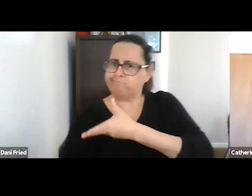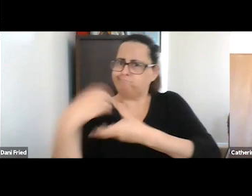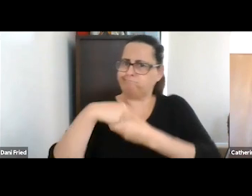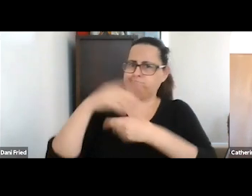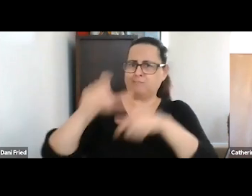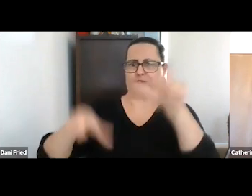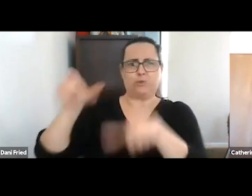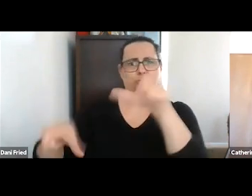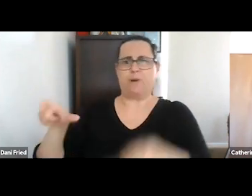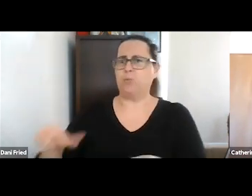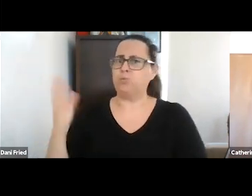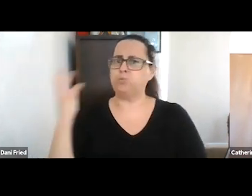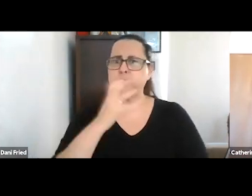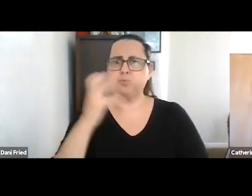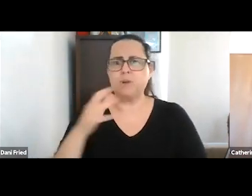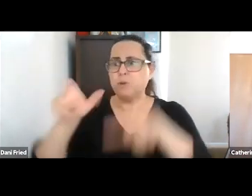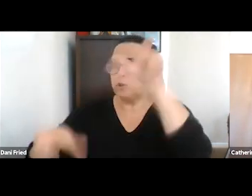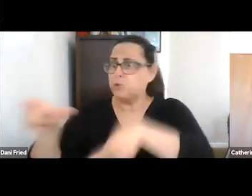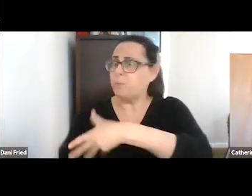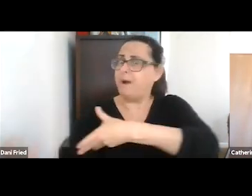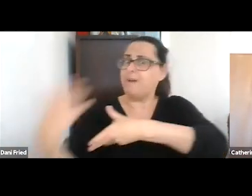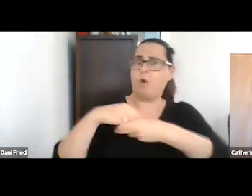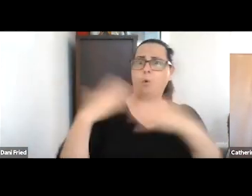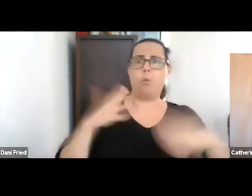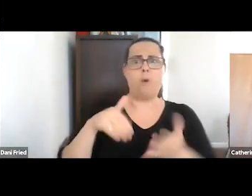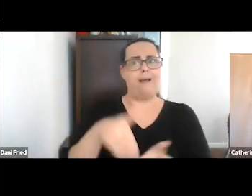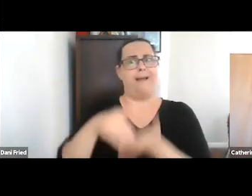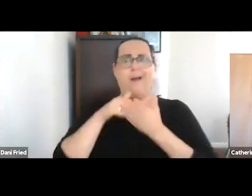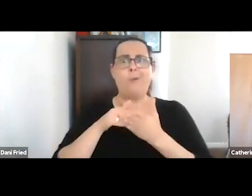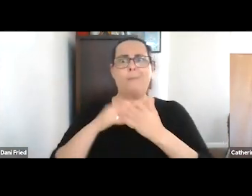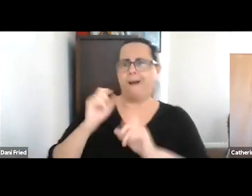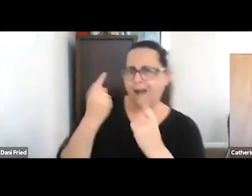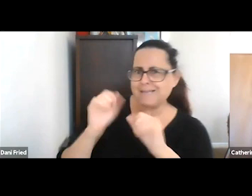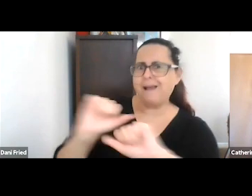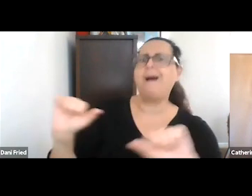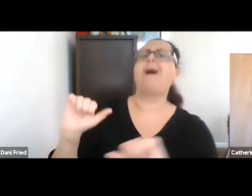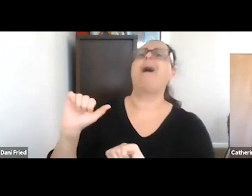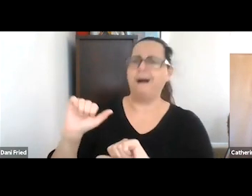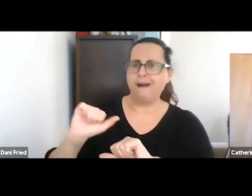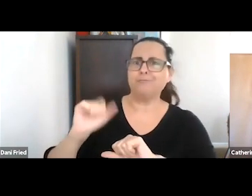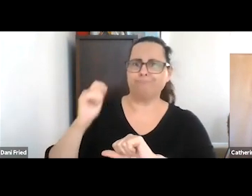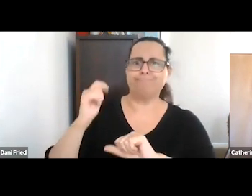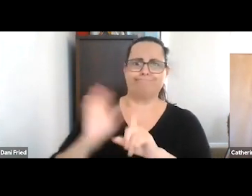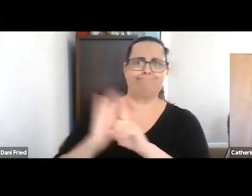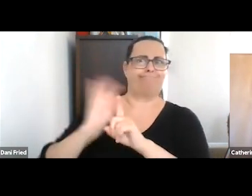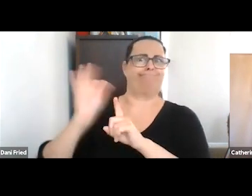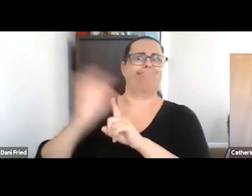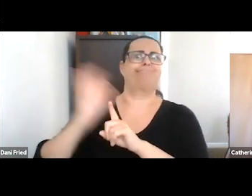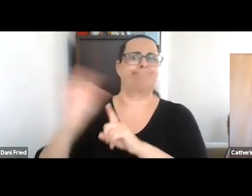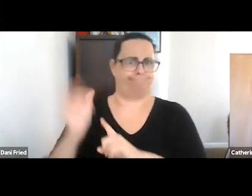in this project how much having consumers involved helps us to understand the problem and do a better job of researching